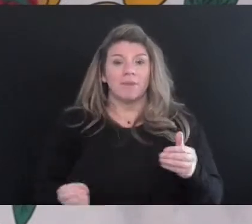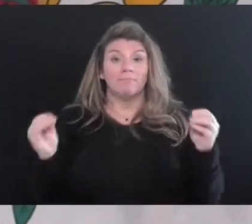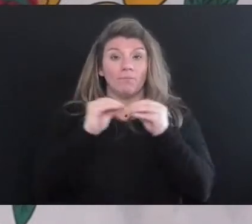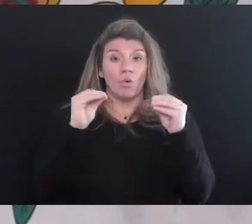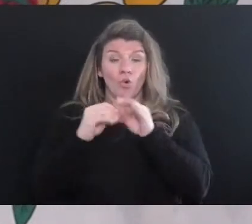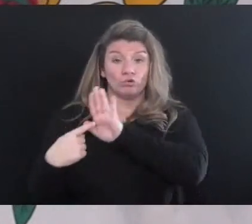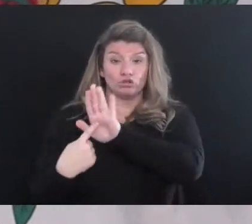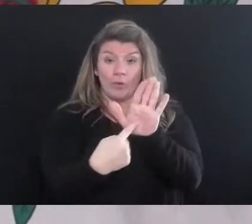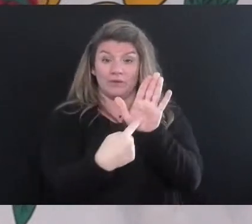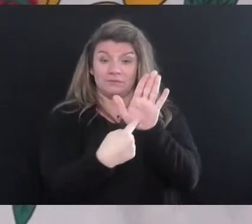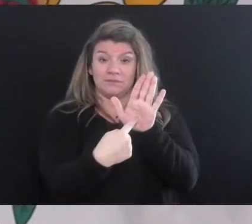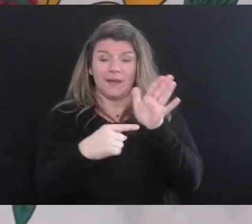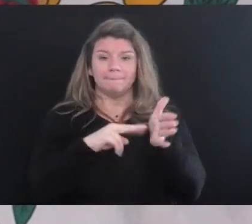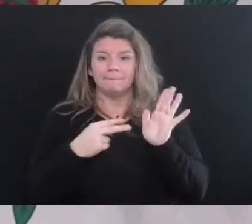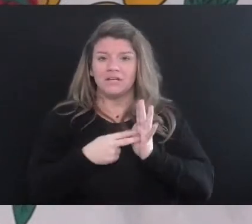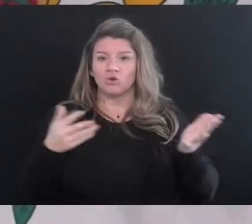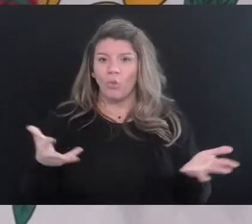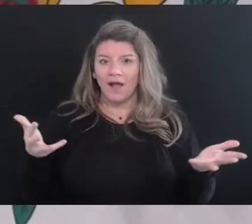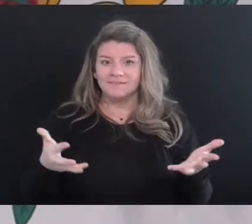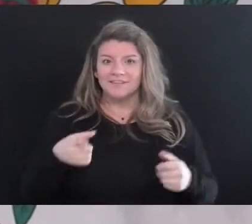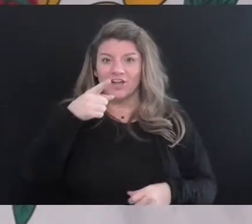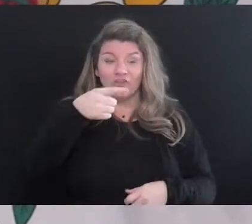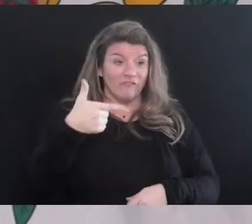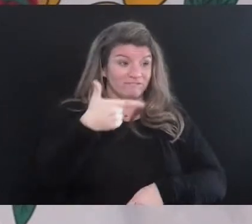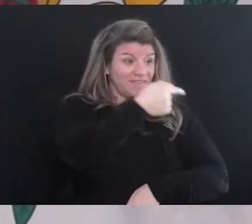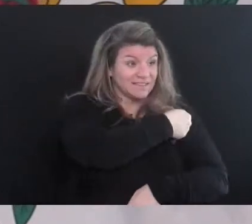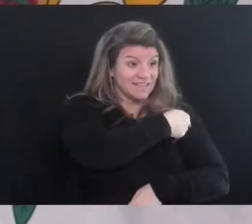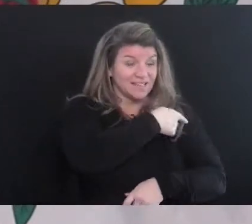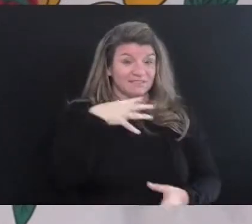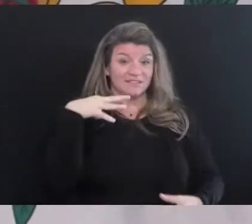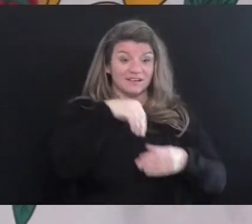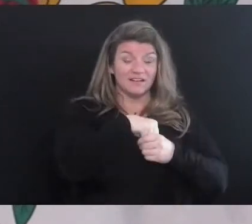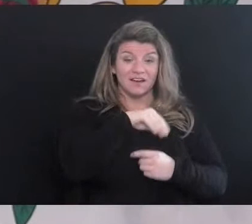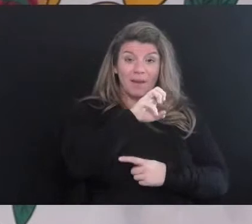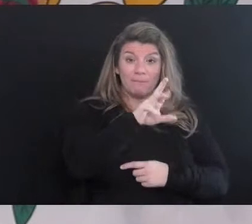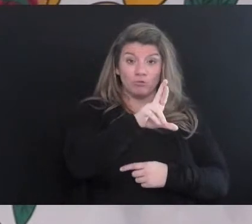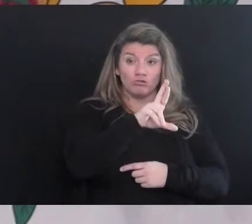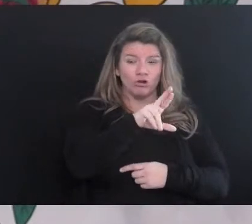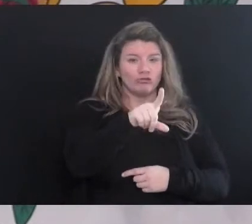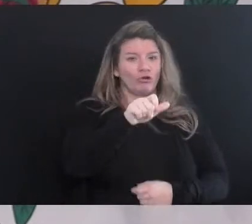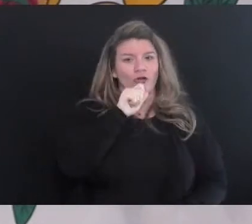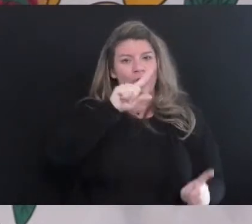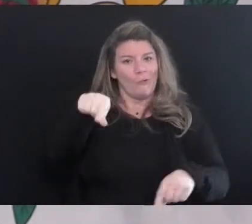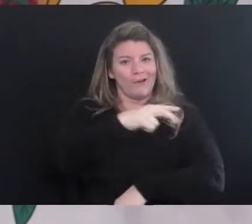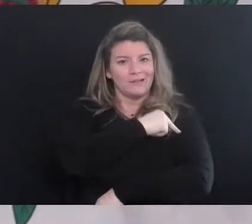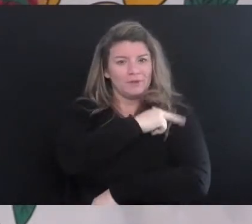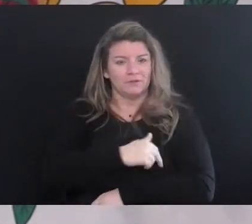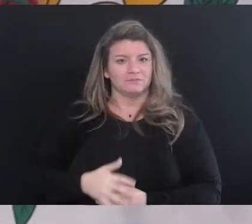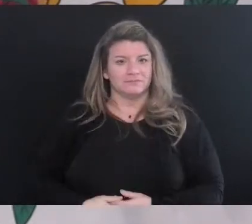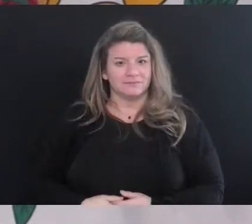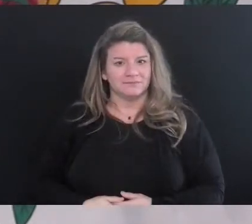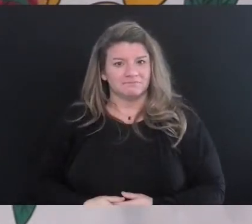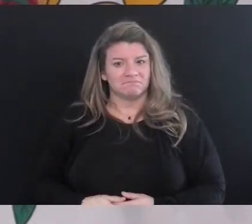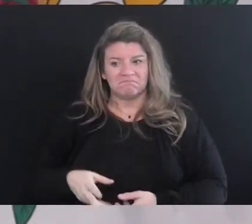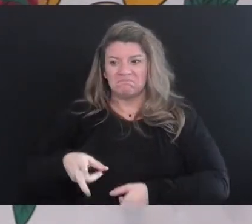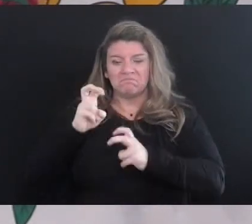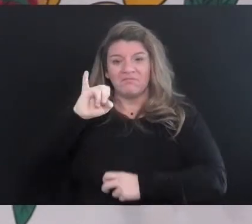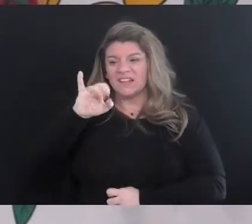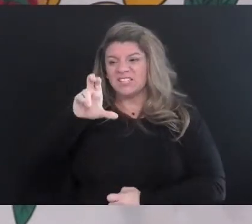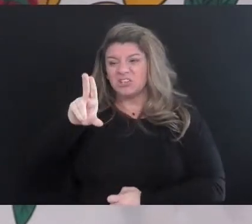that if you're vaccinated and you've got your booster, you're probably not going to be in the hospital, and you're probably not going to be in the ICU